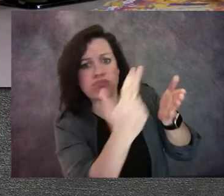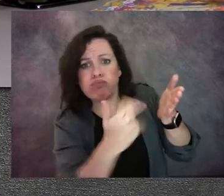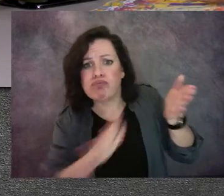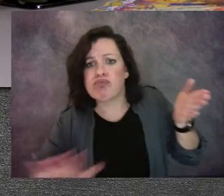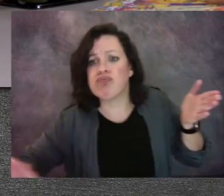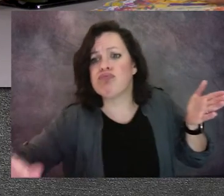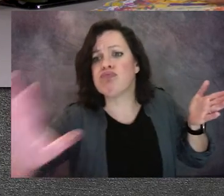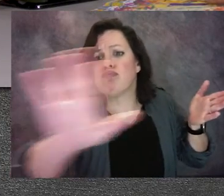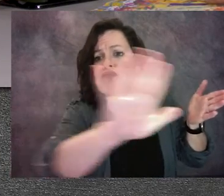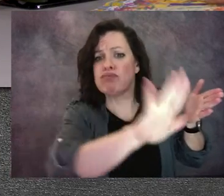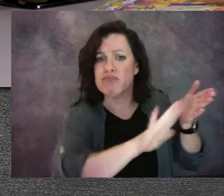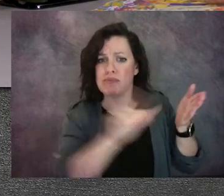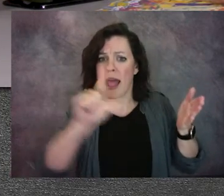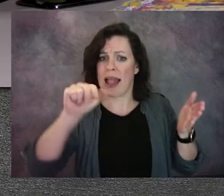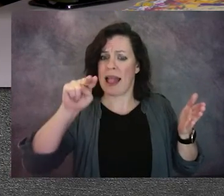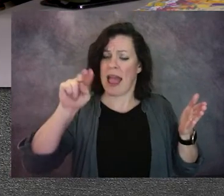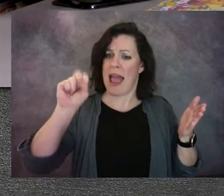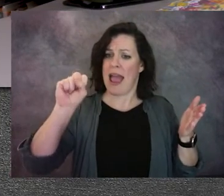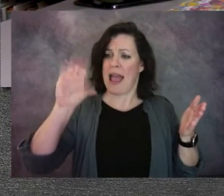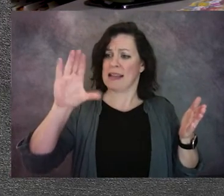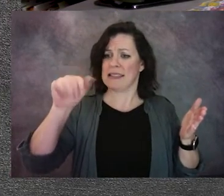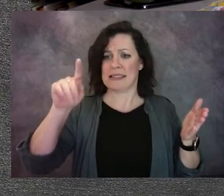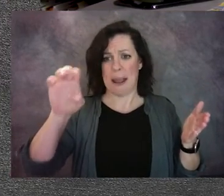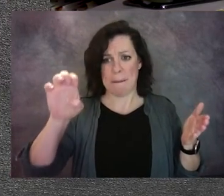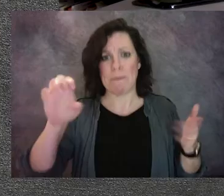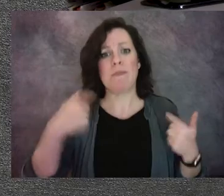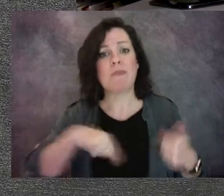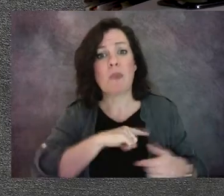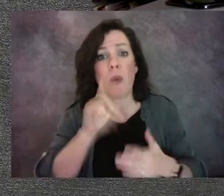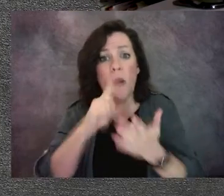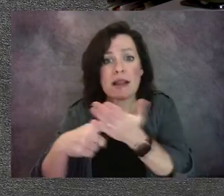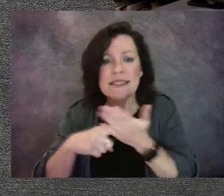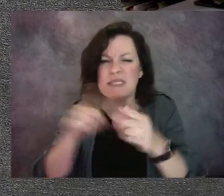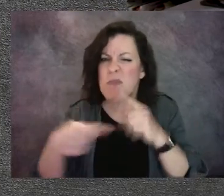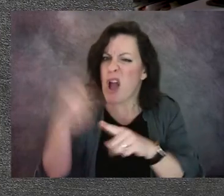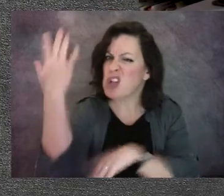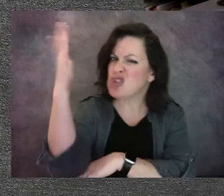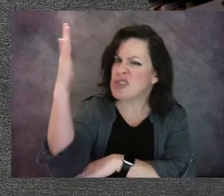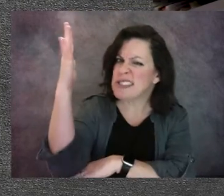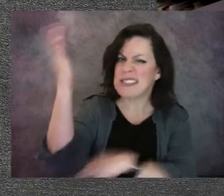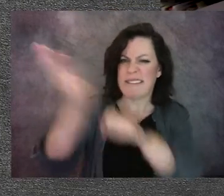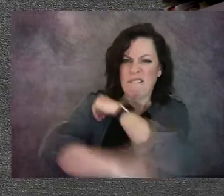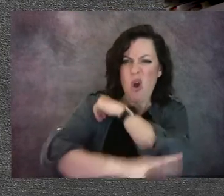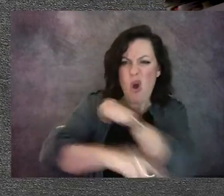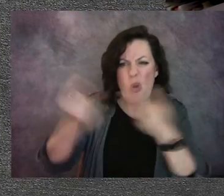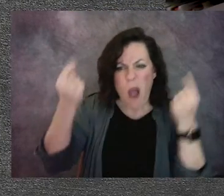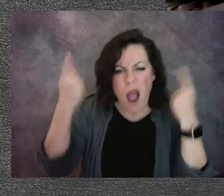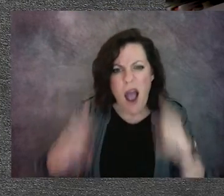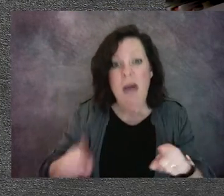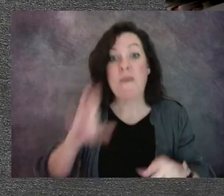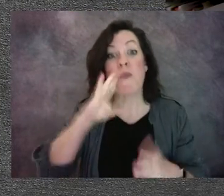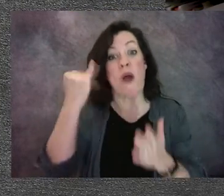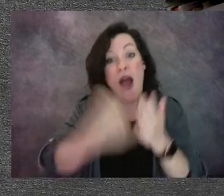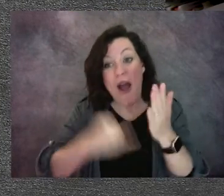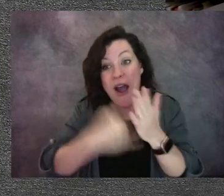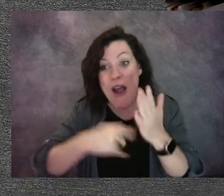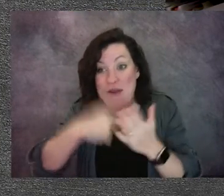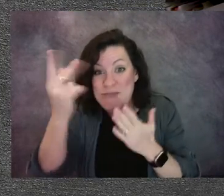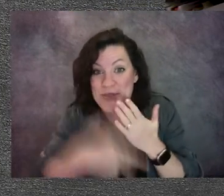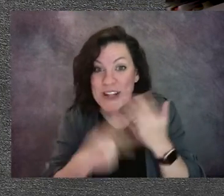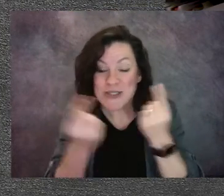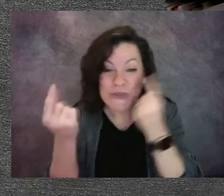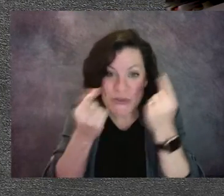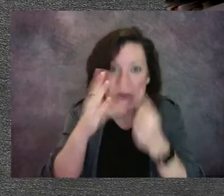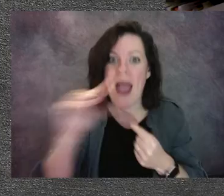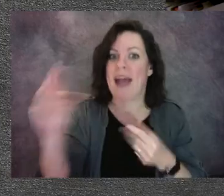landscapes artists. We're going to learn all about what happens to trees in the fall. We're going to do some fun art projects.